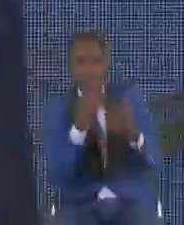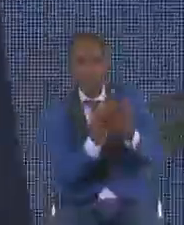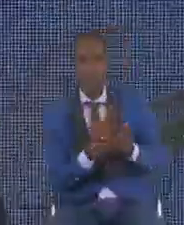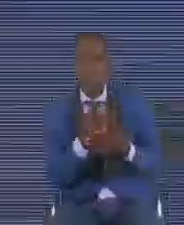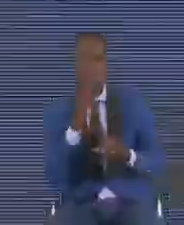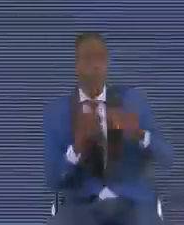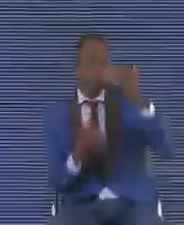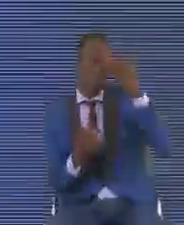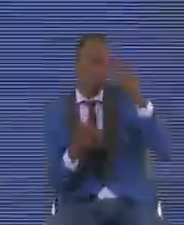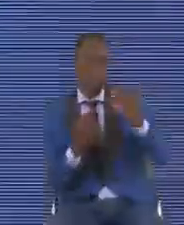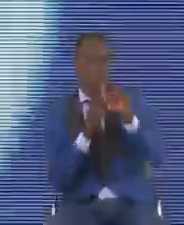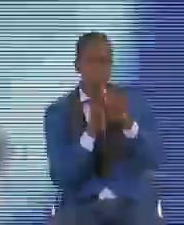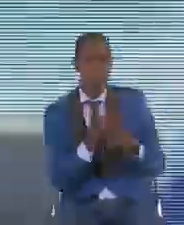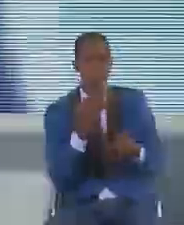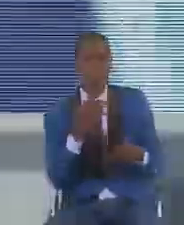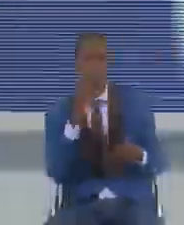God, you will not bring